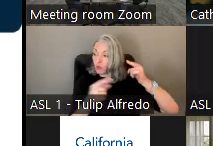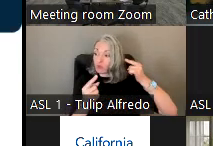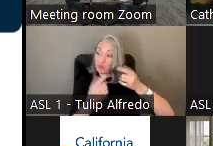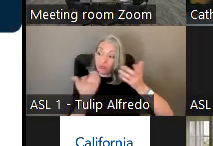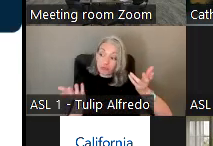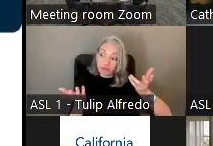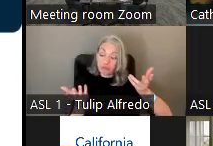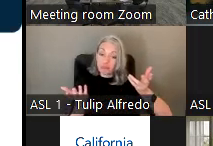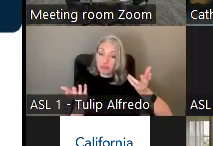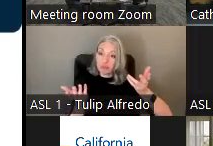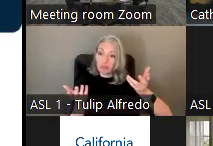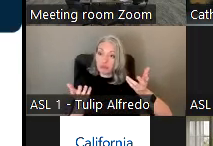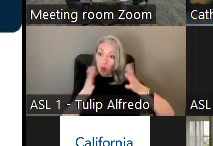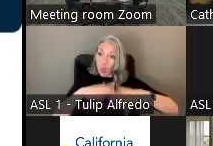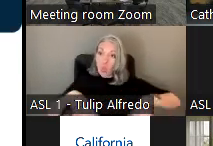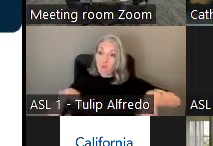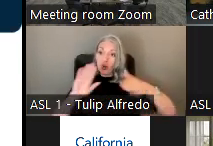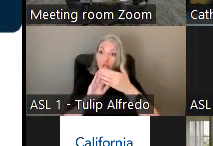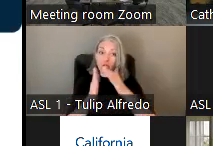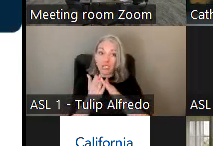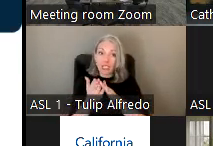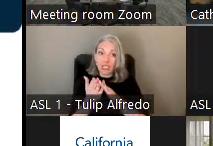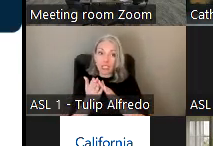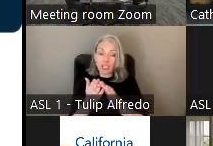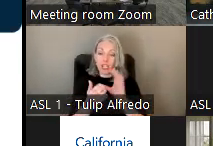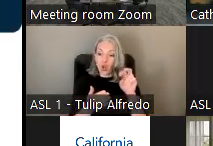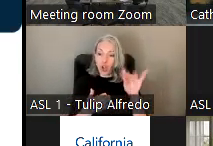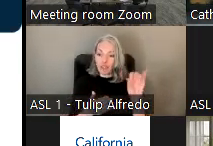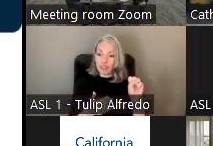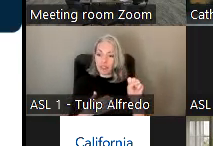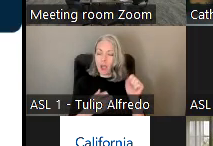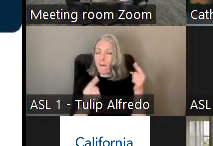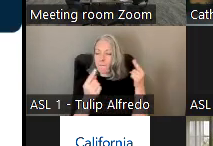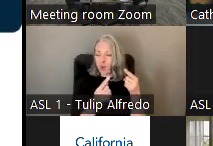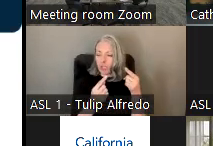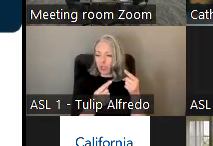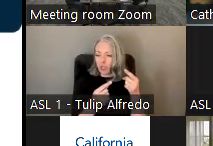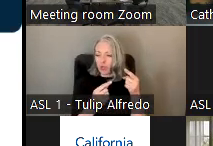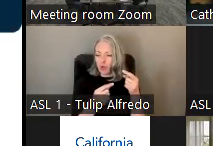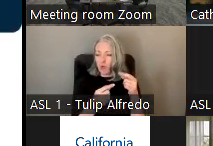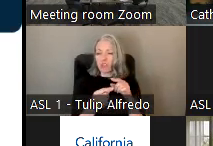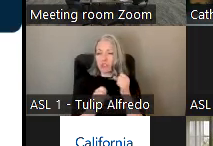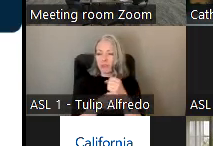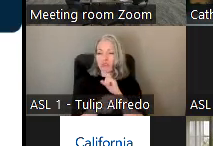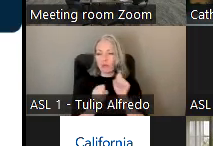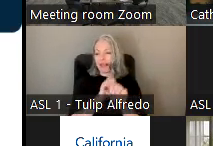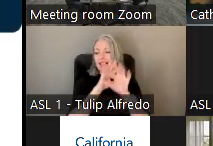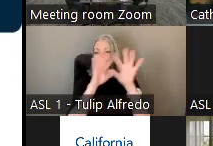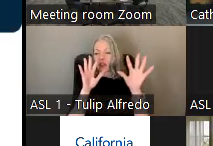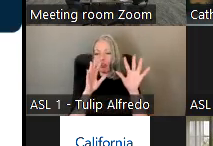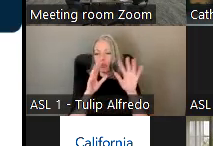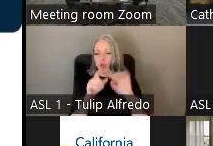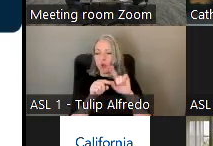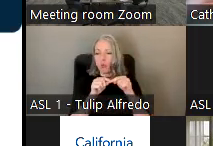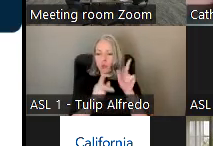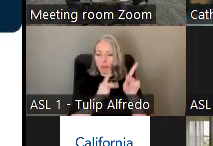I larger think community. Carlos's only point was to be explicit, I think, about that. So when people read it, they have clarity